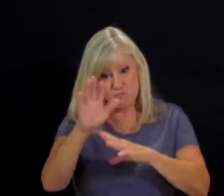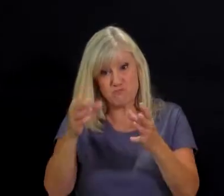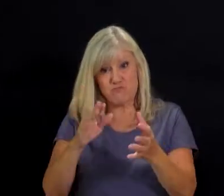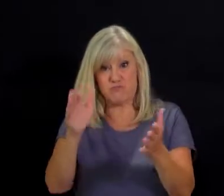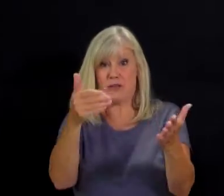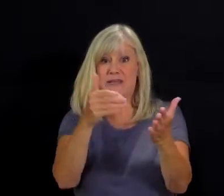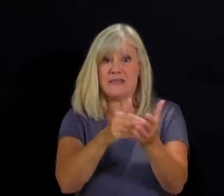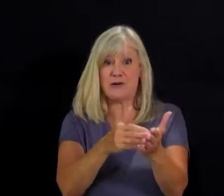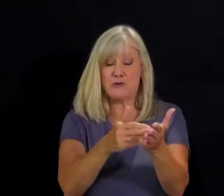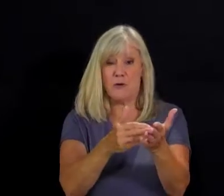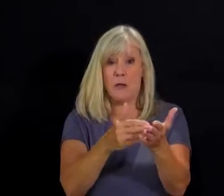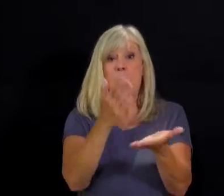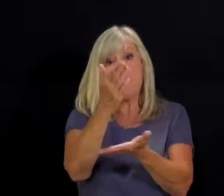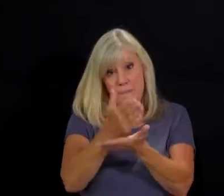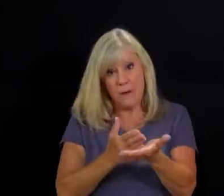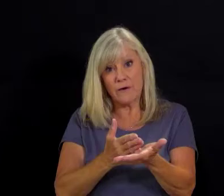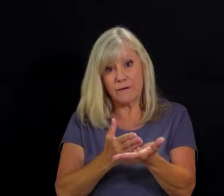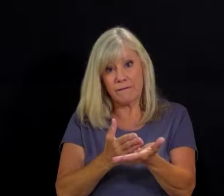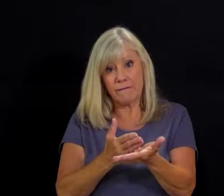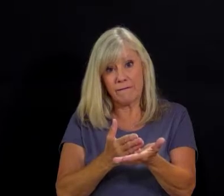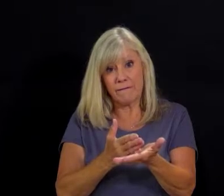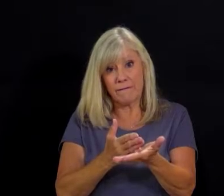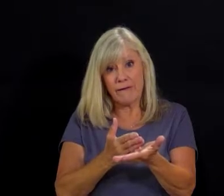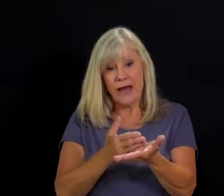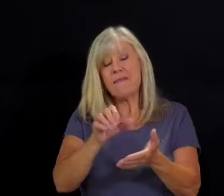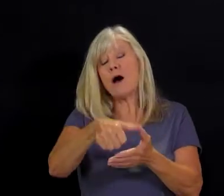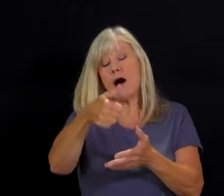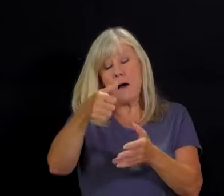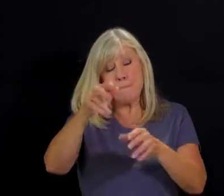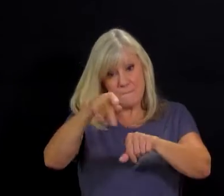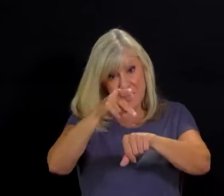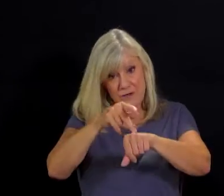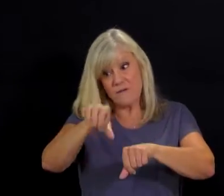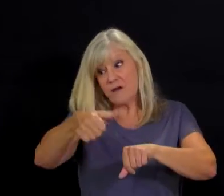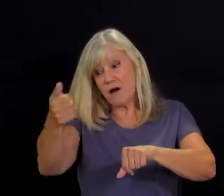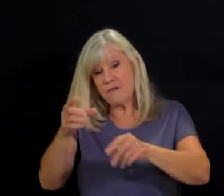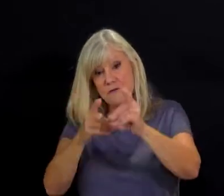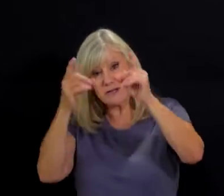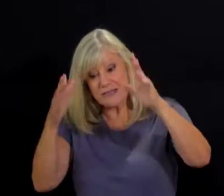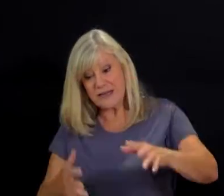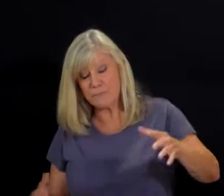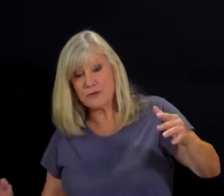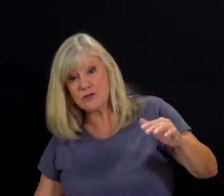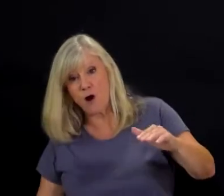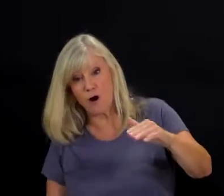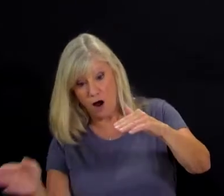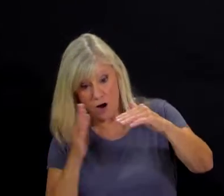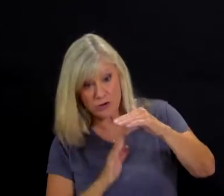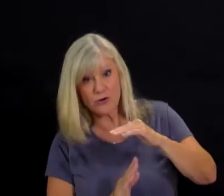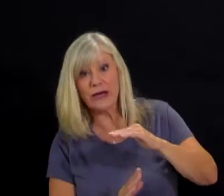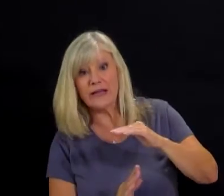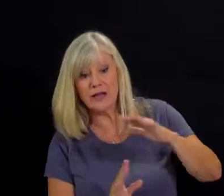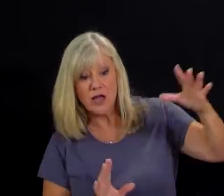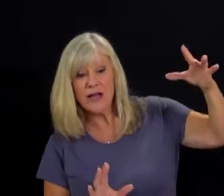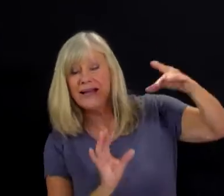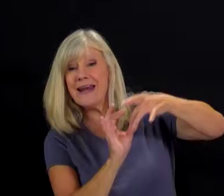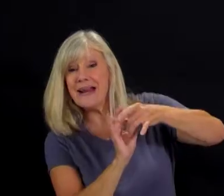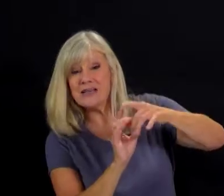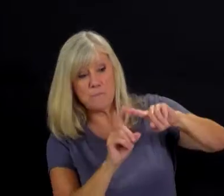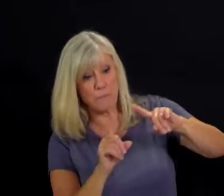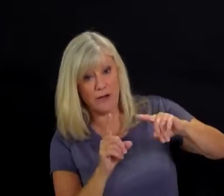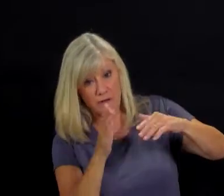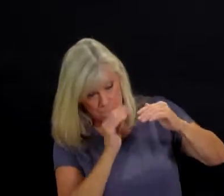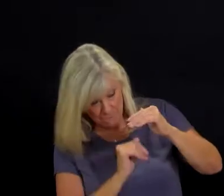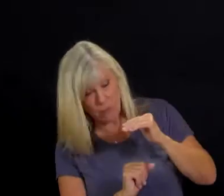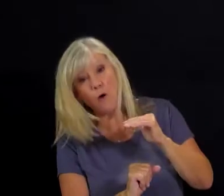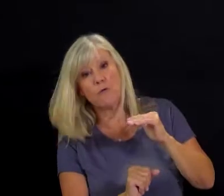to which he and the other disciples are subordinated, related to intimately. He knows